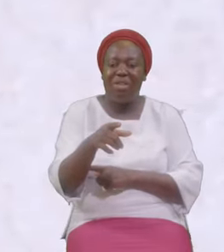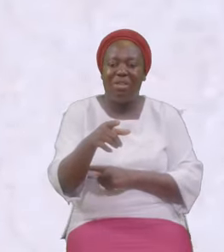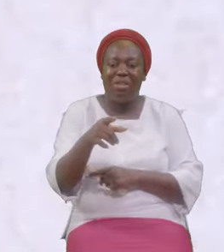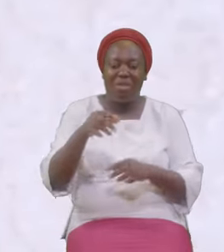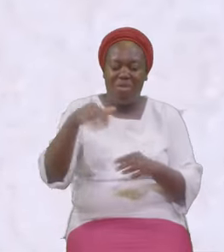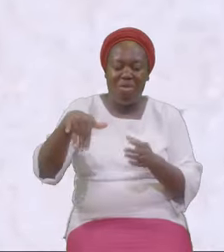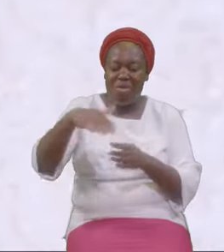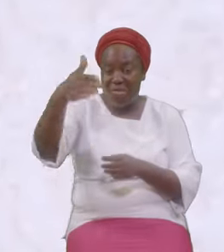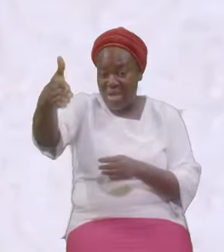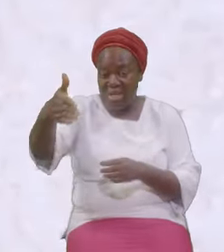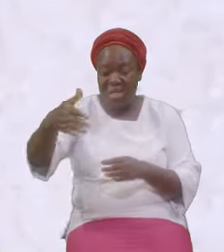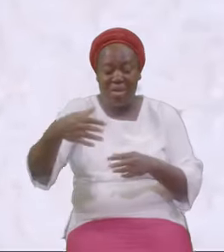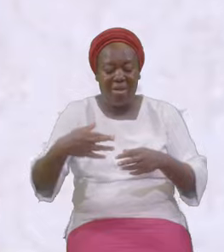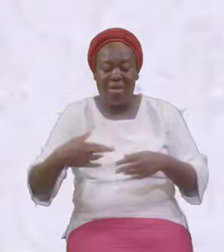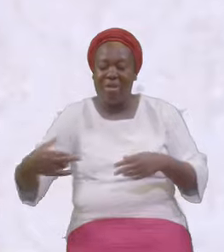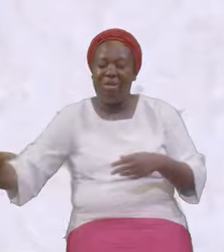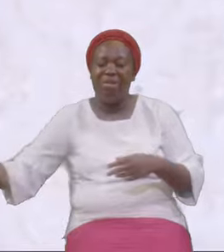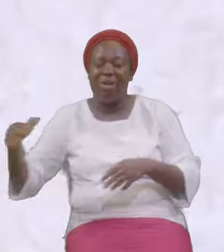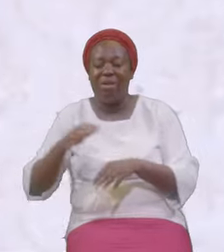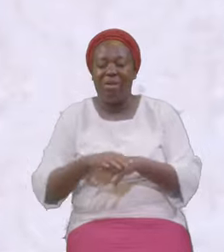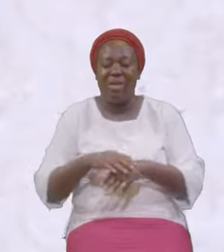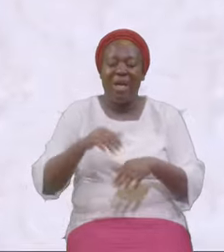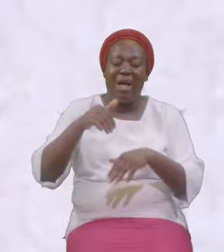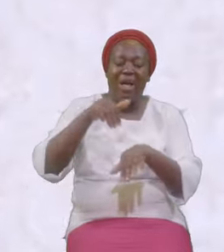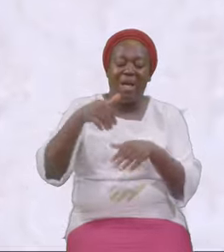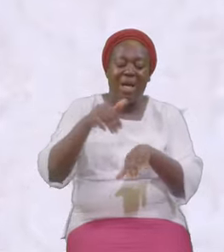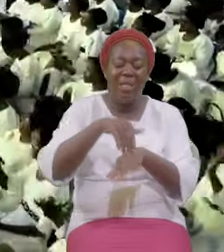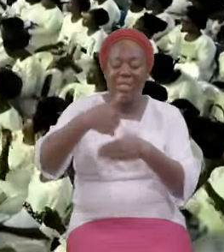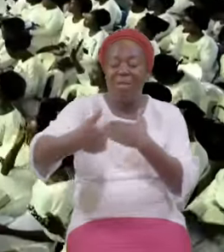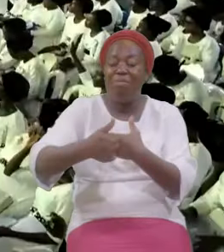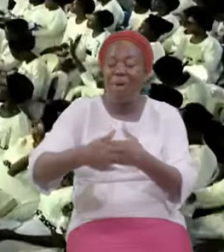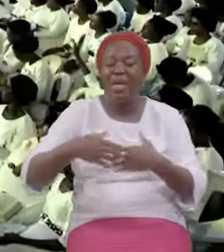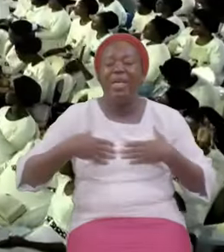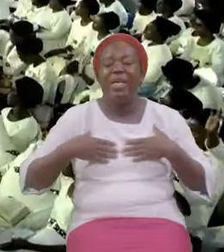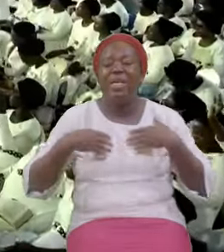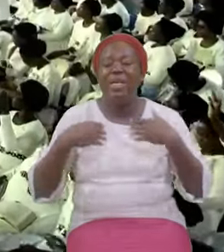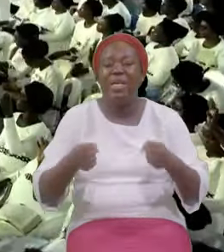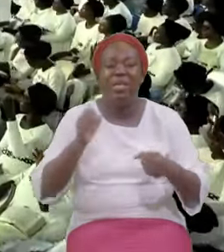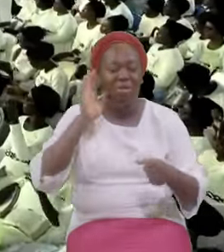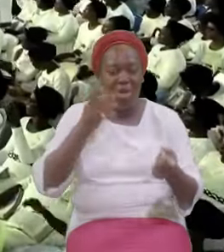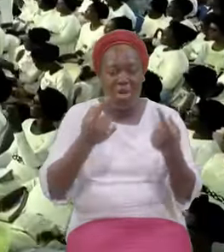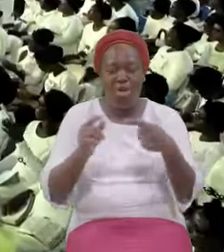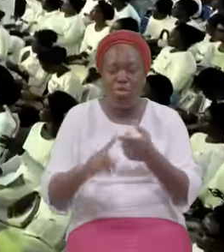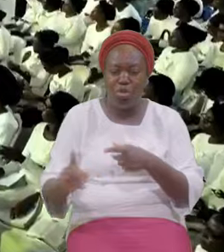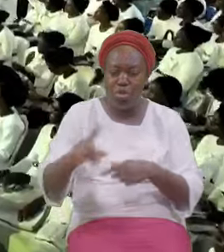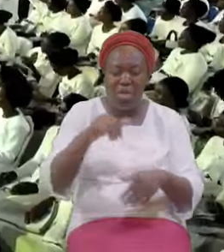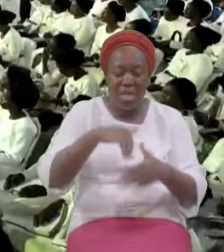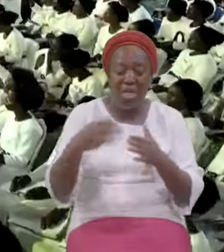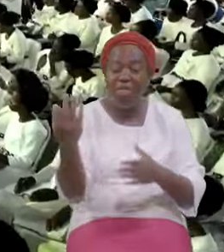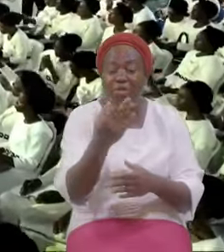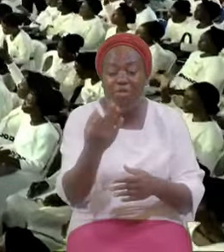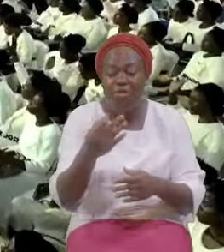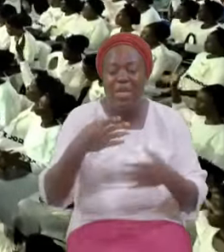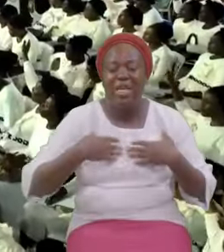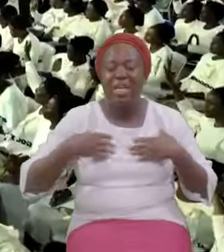right side over there, at the back. Healing will come to you tonight. In the front, healing will come to